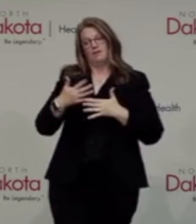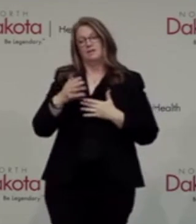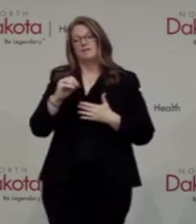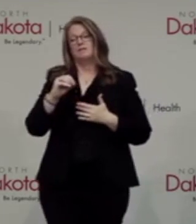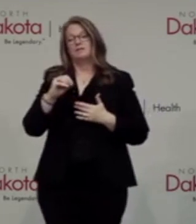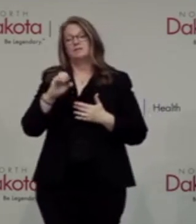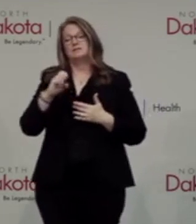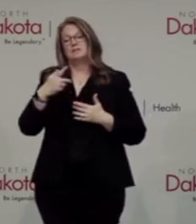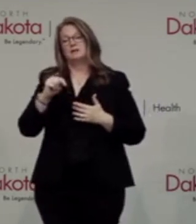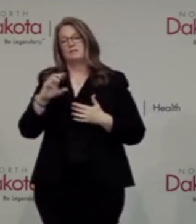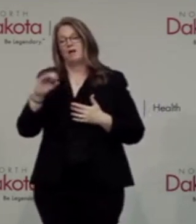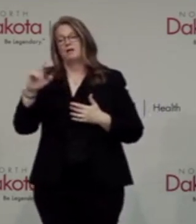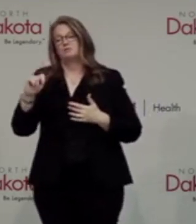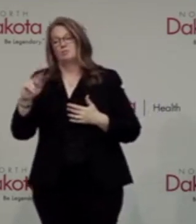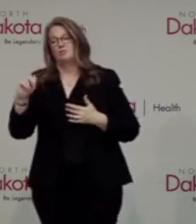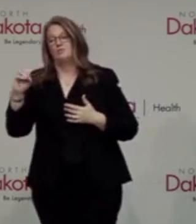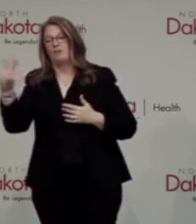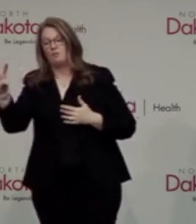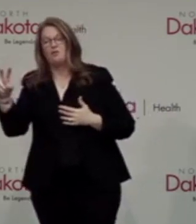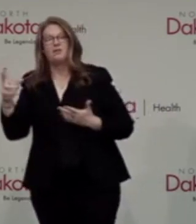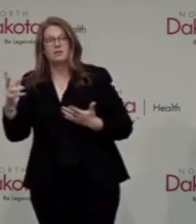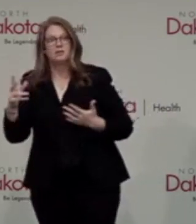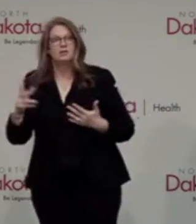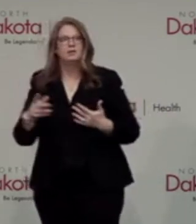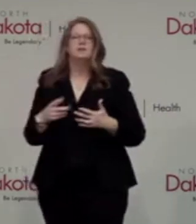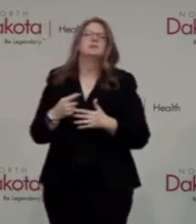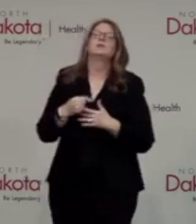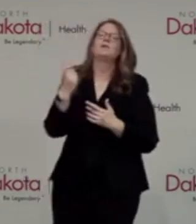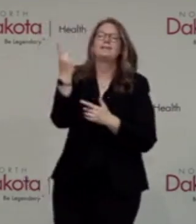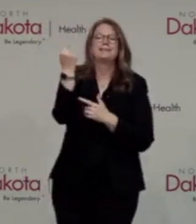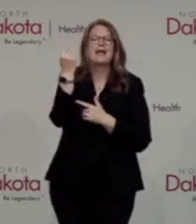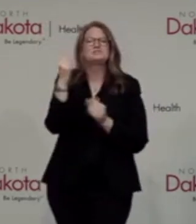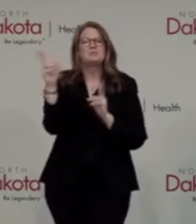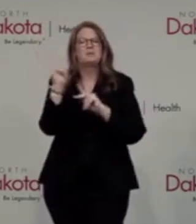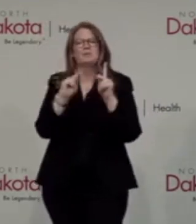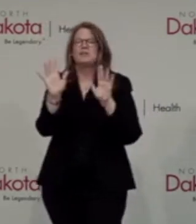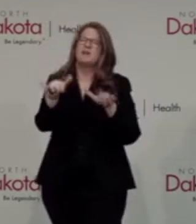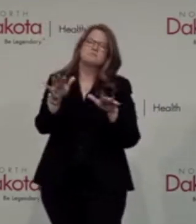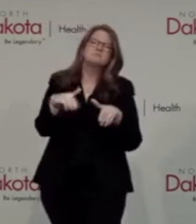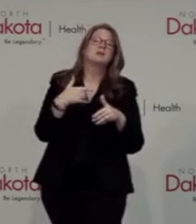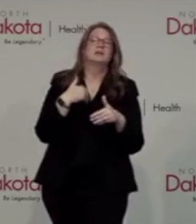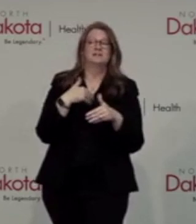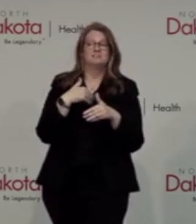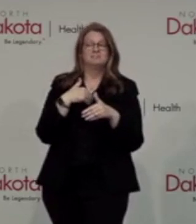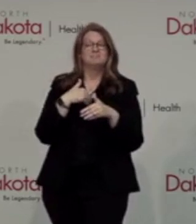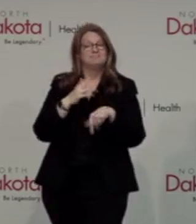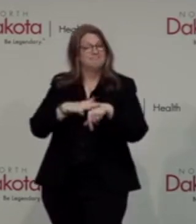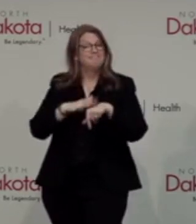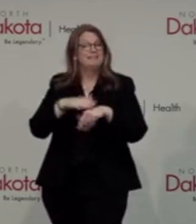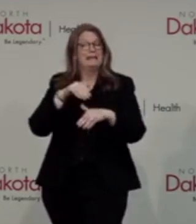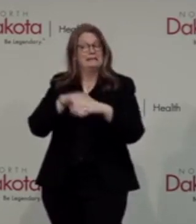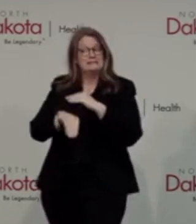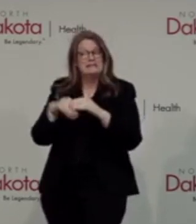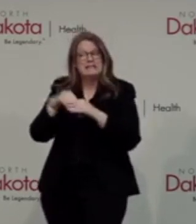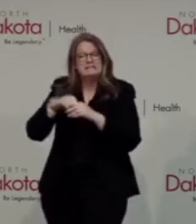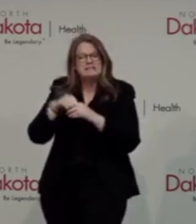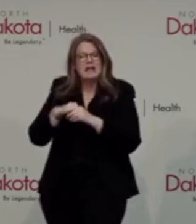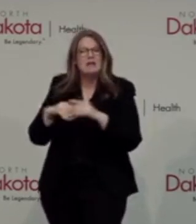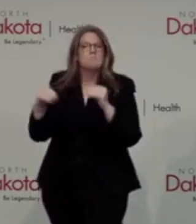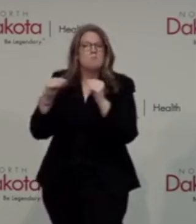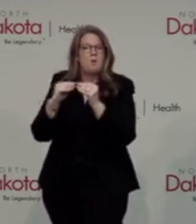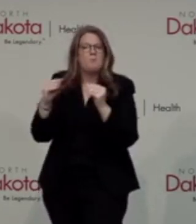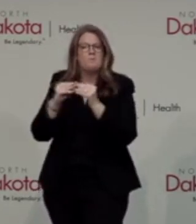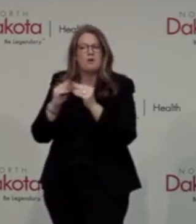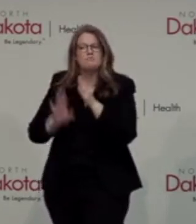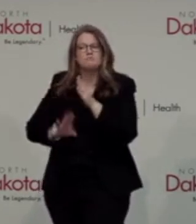theories last year about that's when we got indoors and there was more potential transmissible moments that are happening. We've had